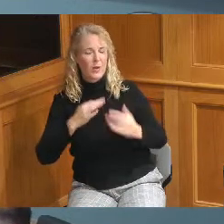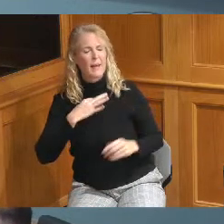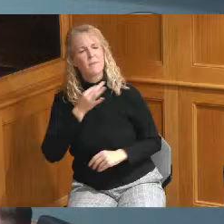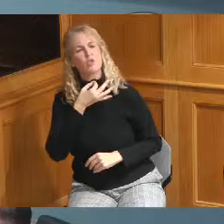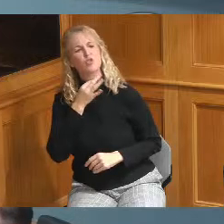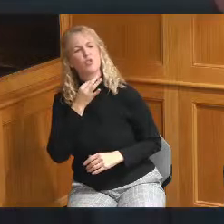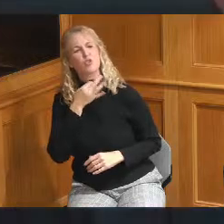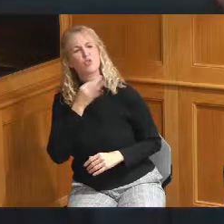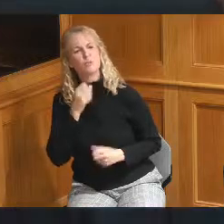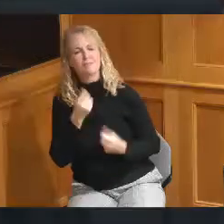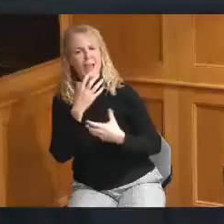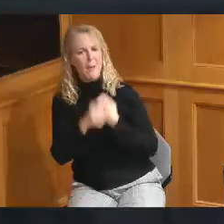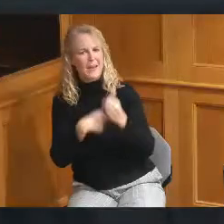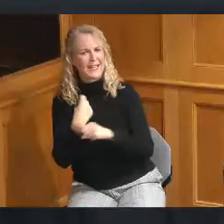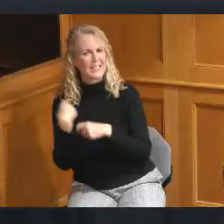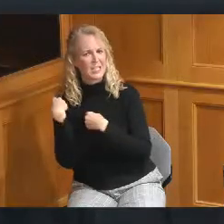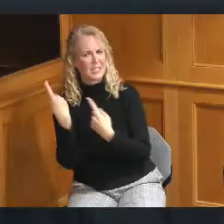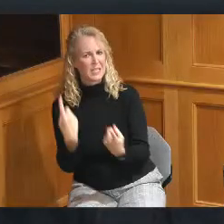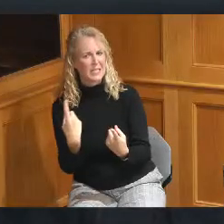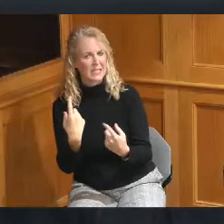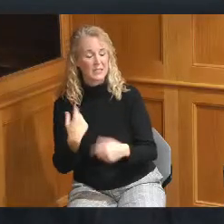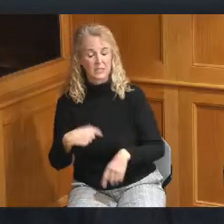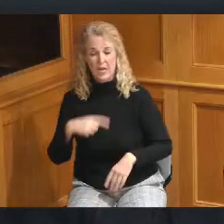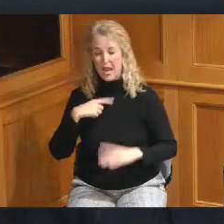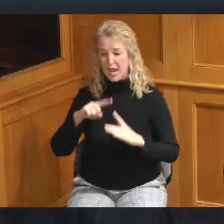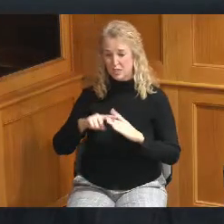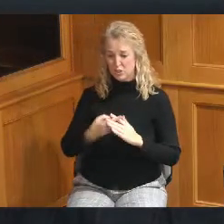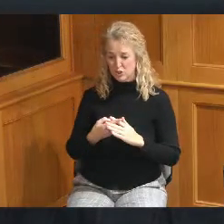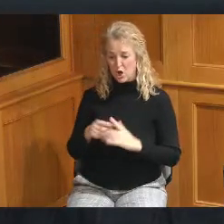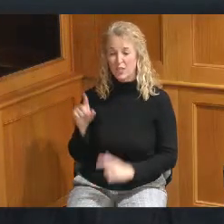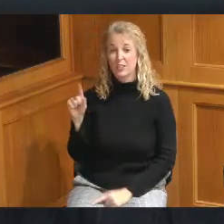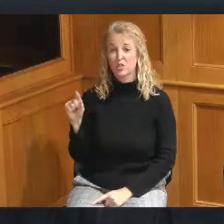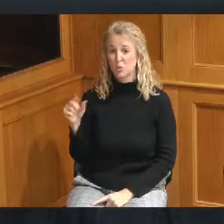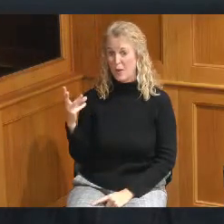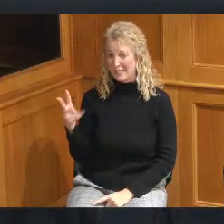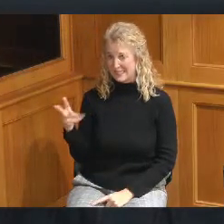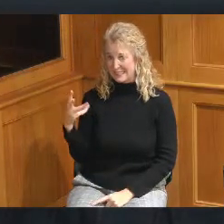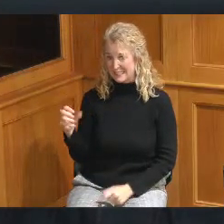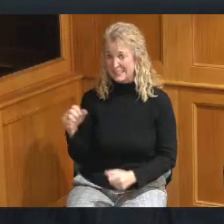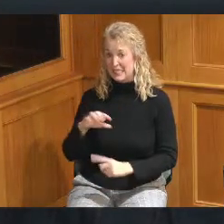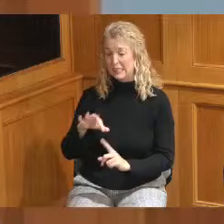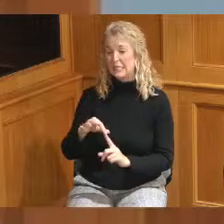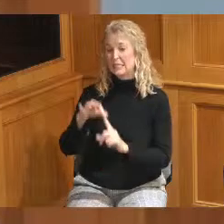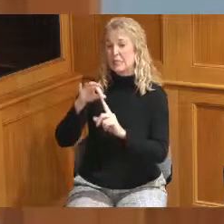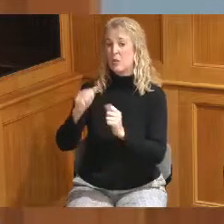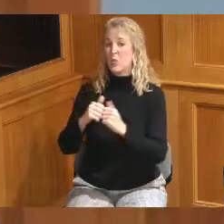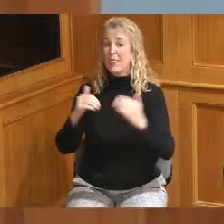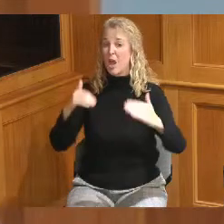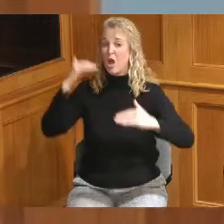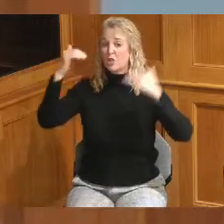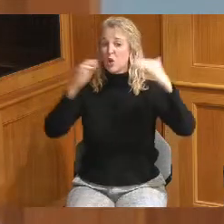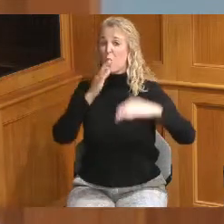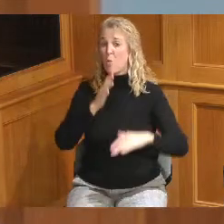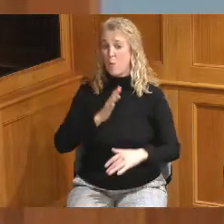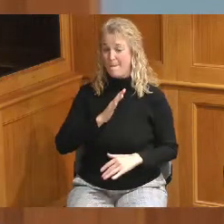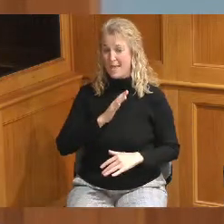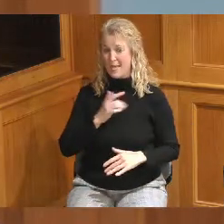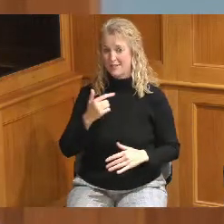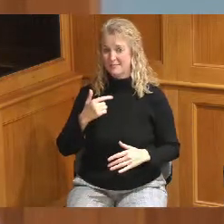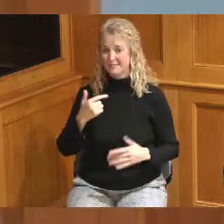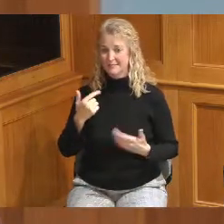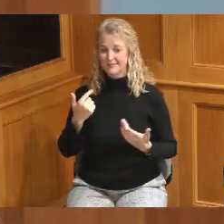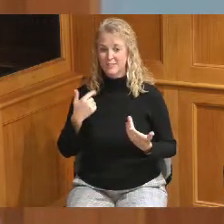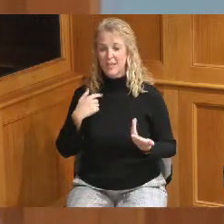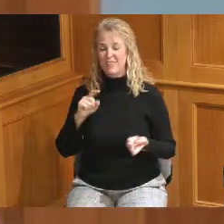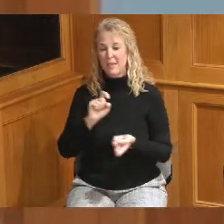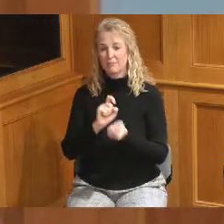long have you been doing this? So I started in 2016 with adult women, balancing the dream and the job, but we